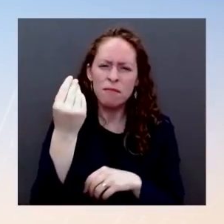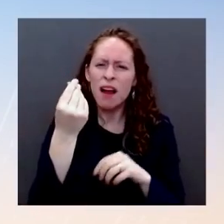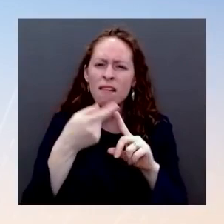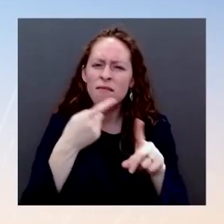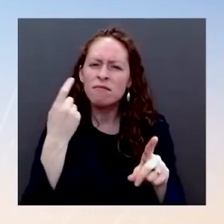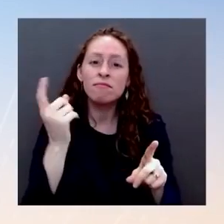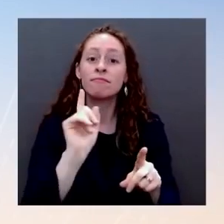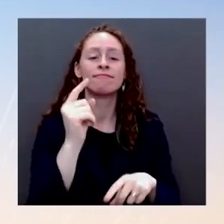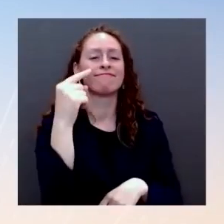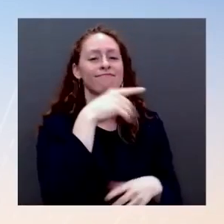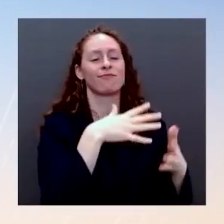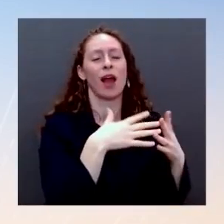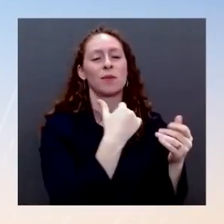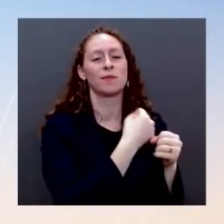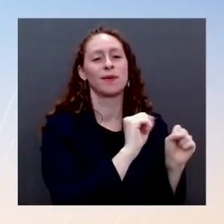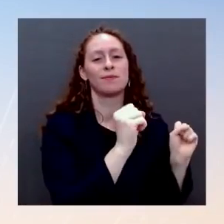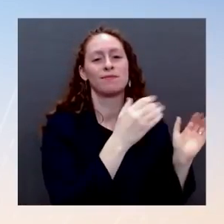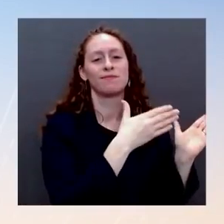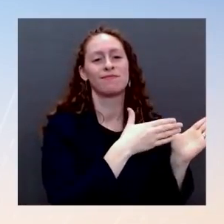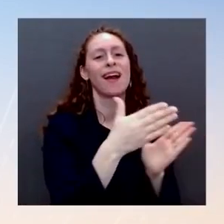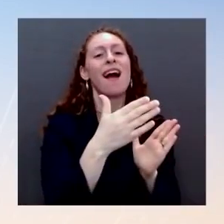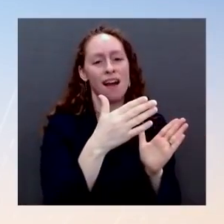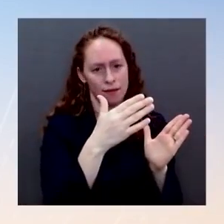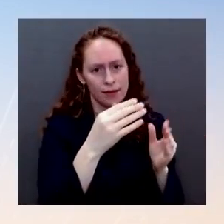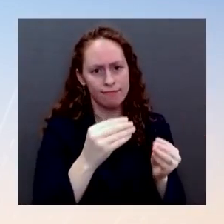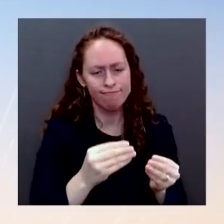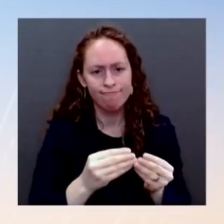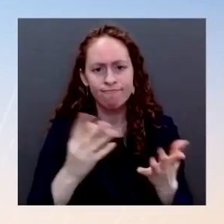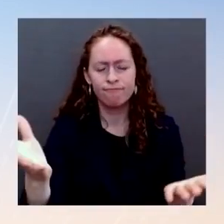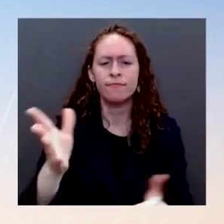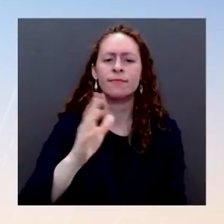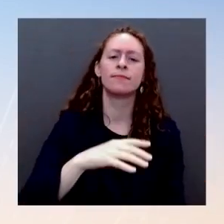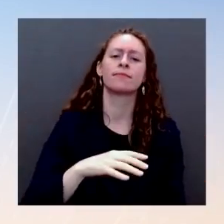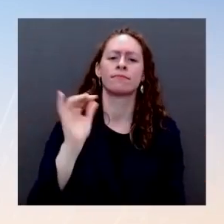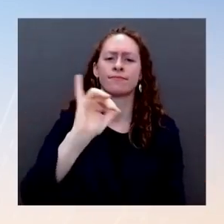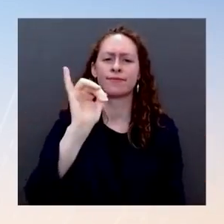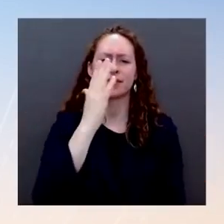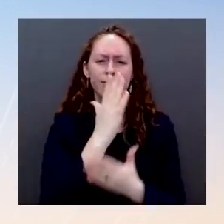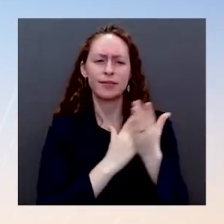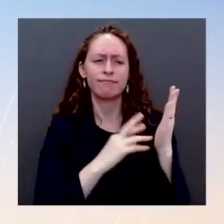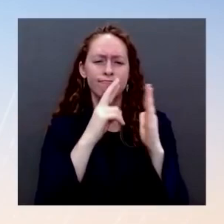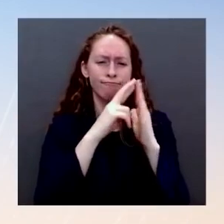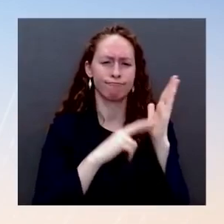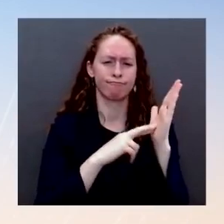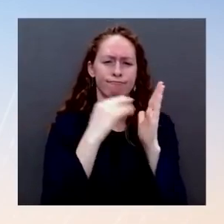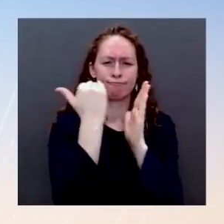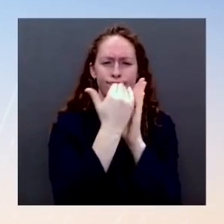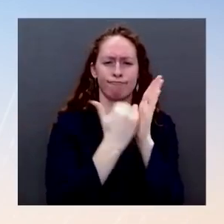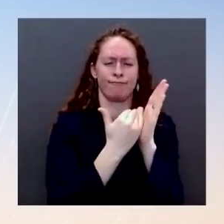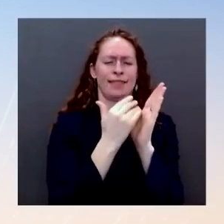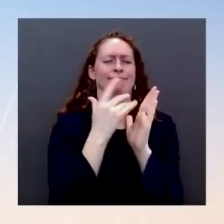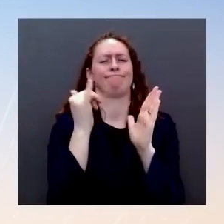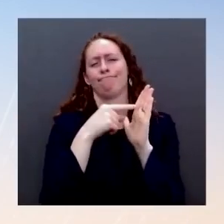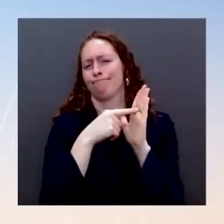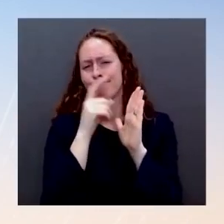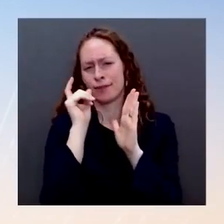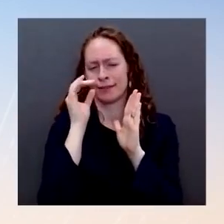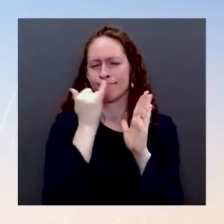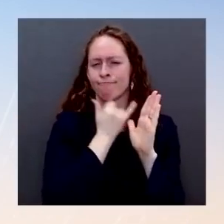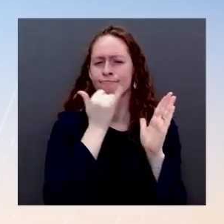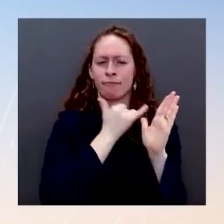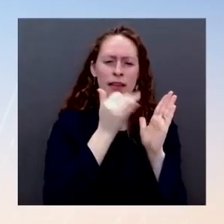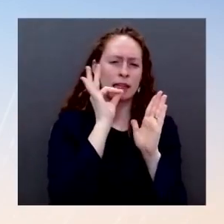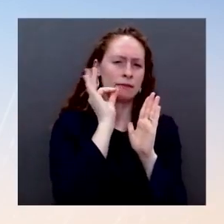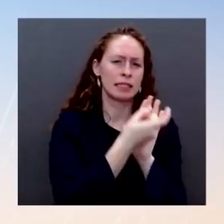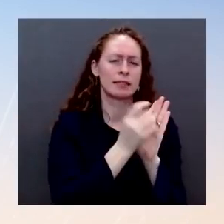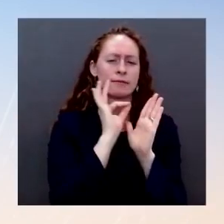enforcing existing competition laws vigorously and fairly, and our new White House Competition Council will make sure agencies work together as